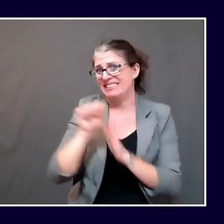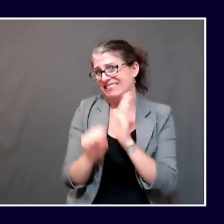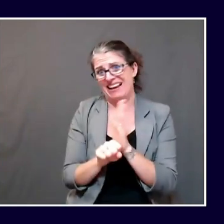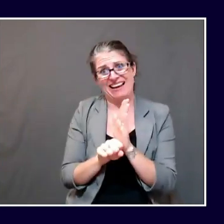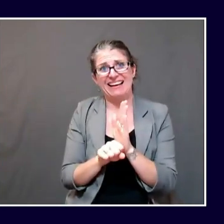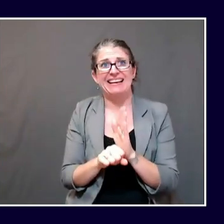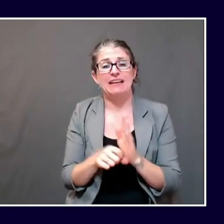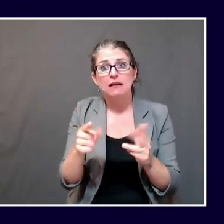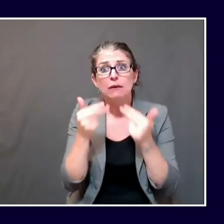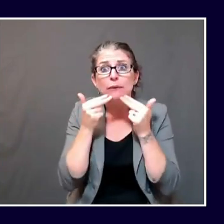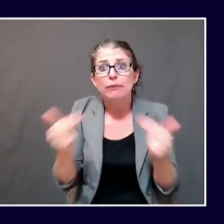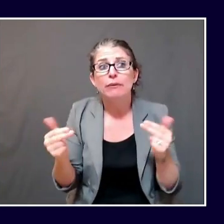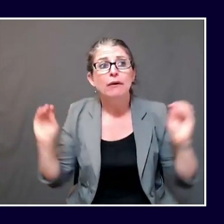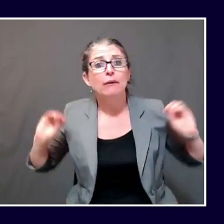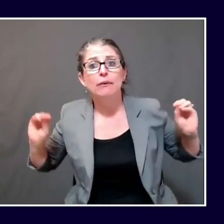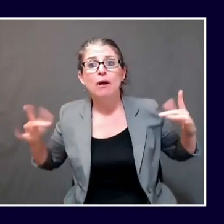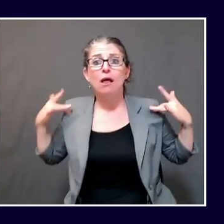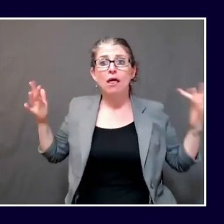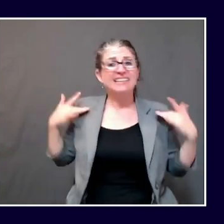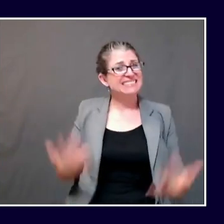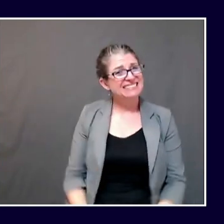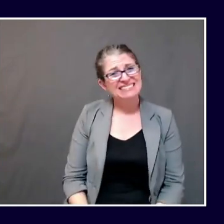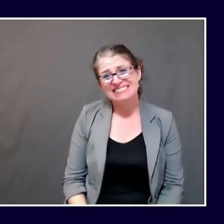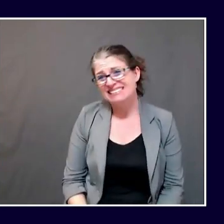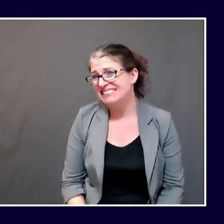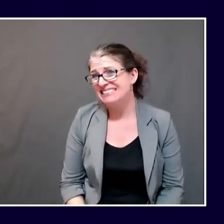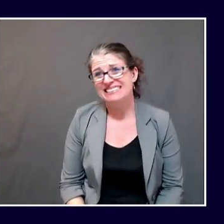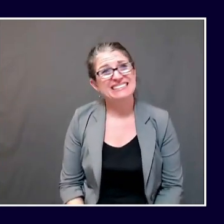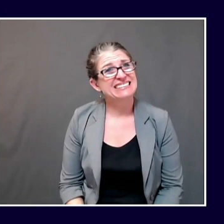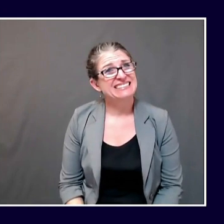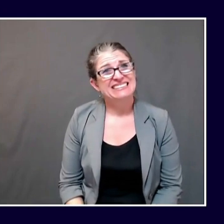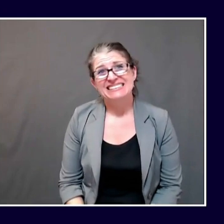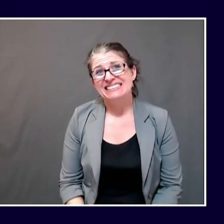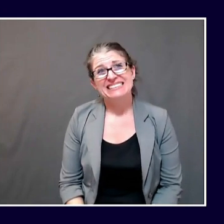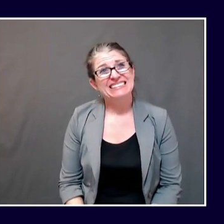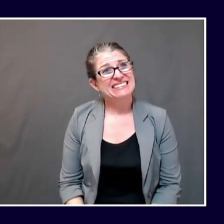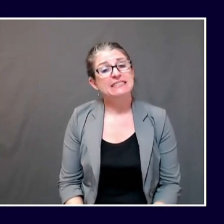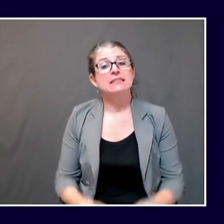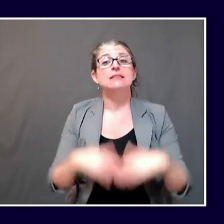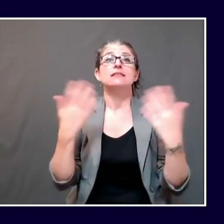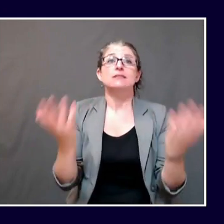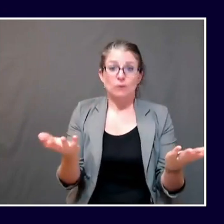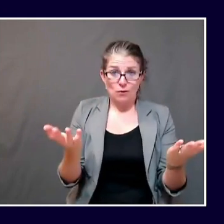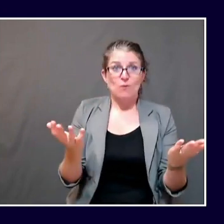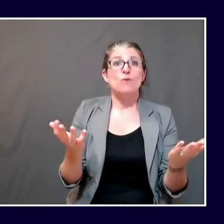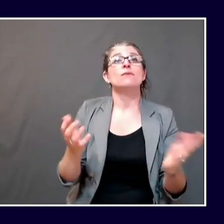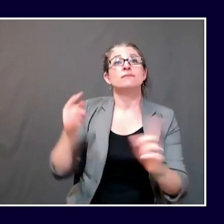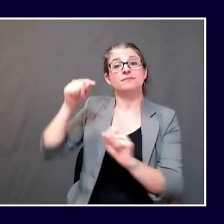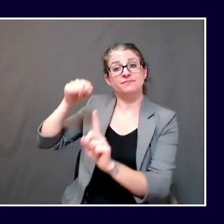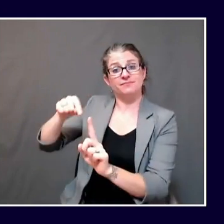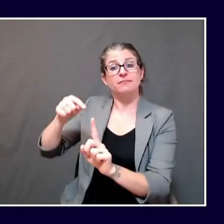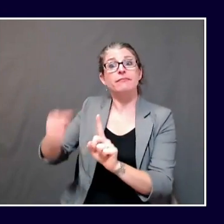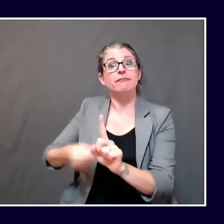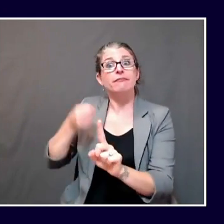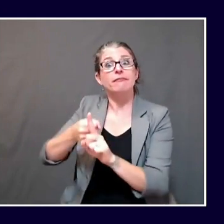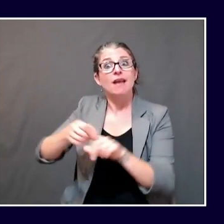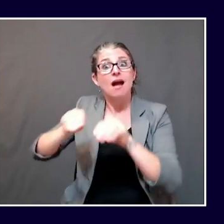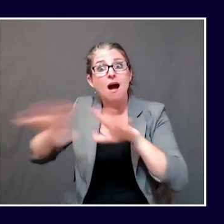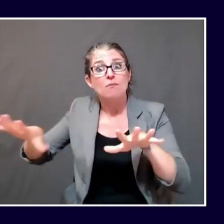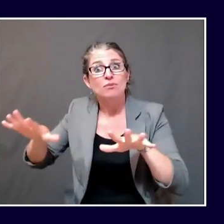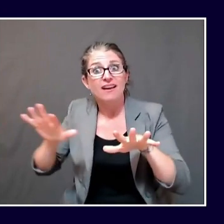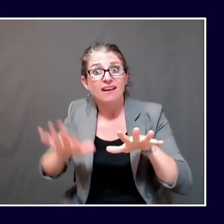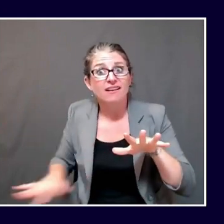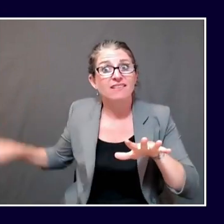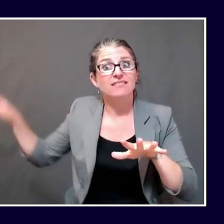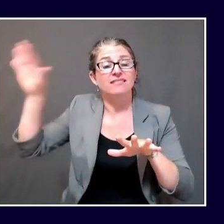epidemiological investigation into a cluster of cases associated with woodland pulp in the Baileyville area.